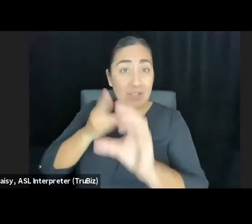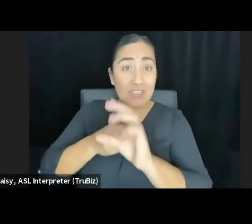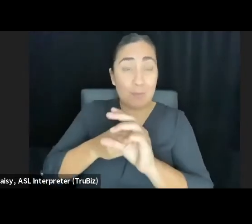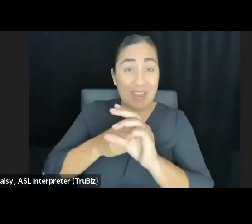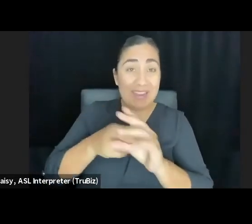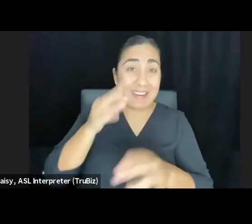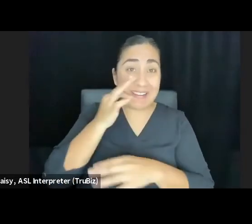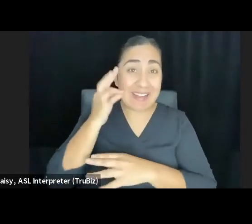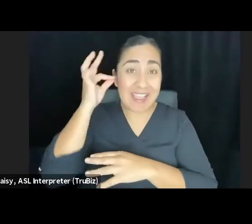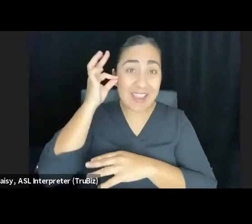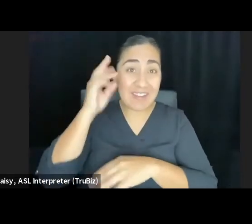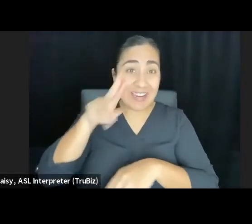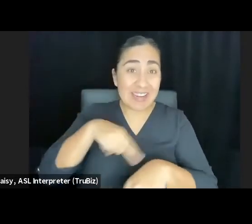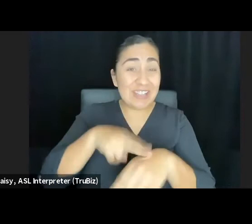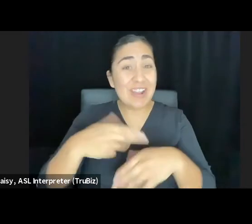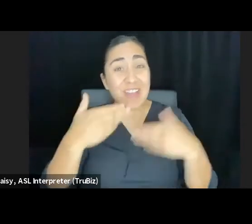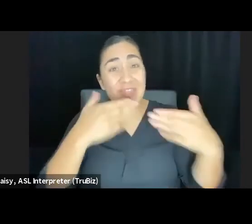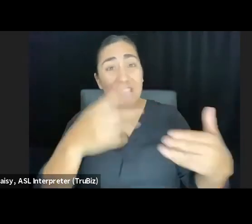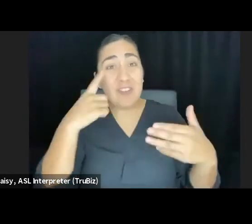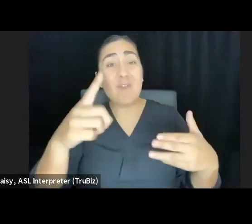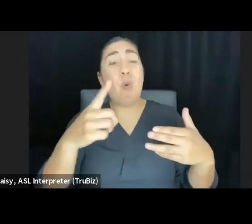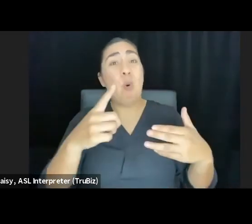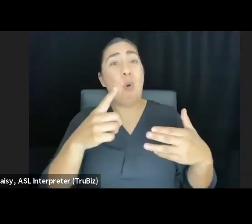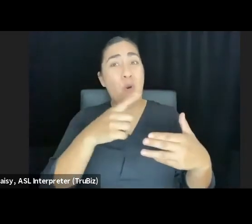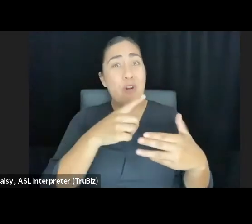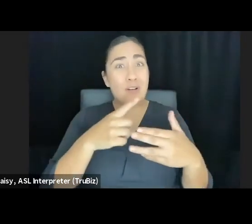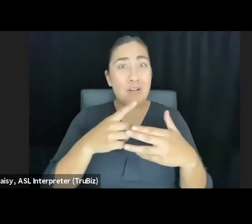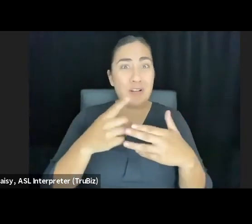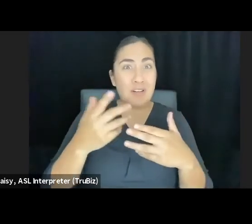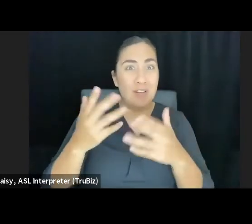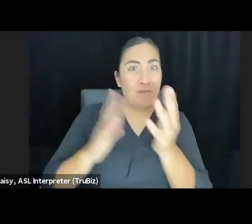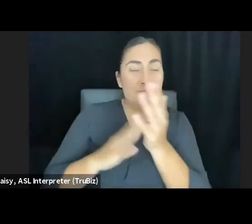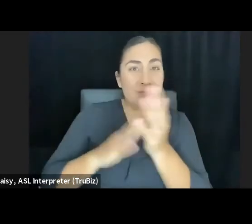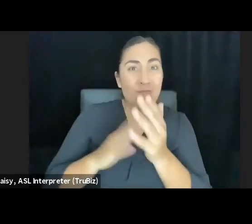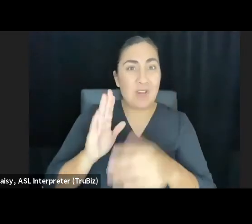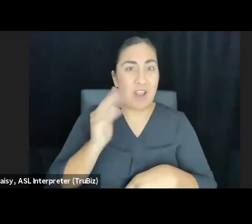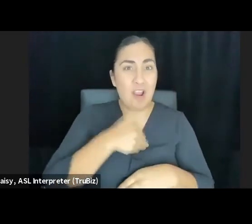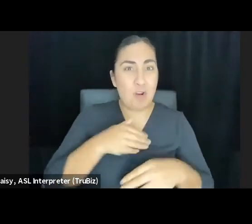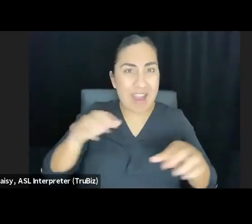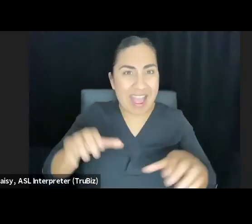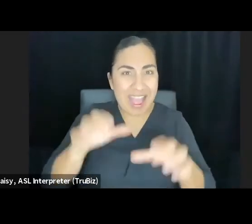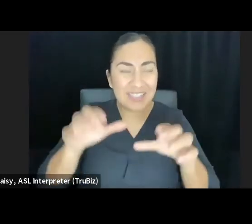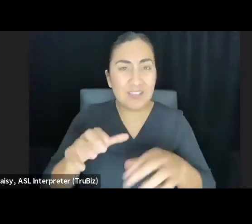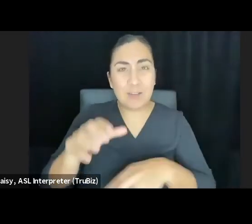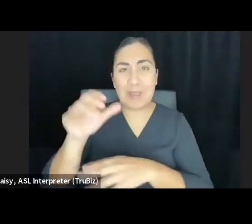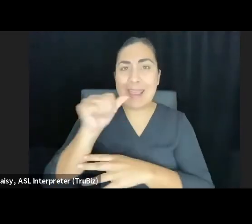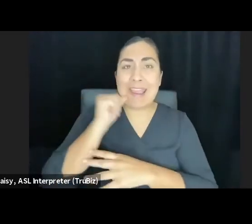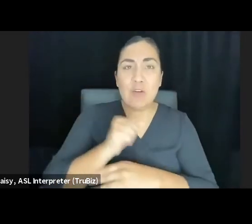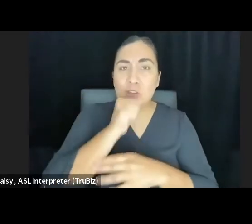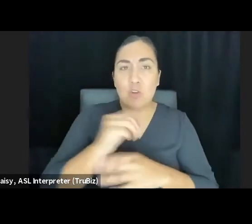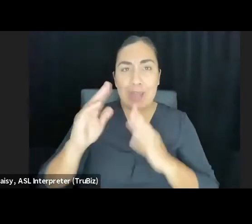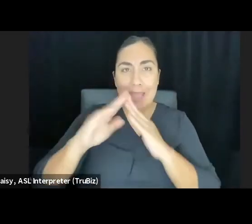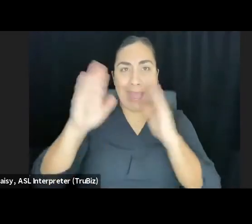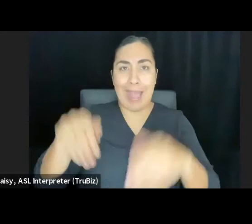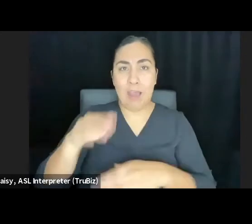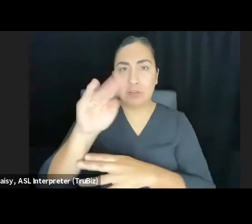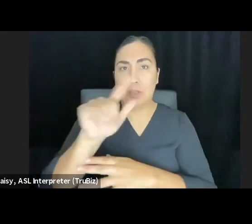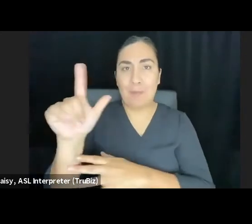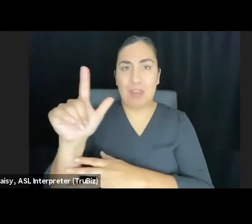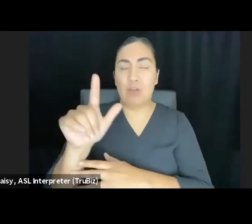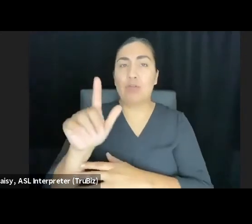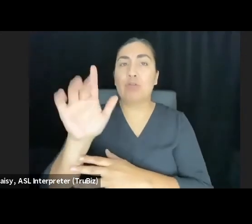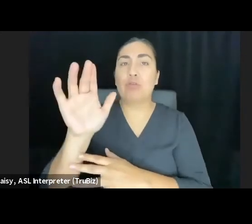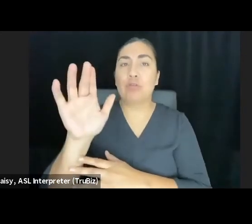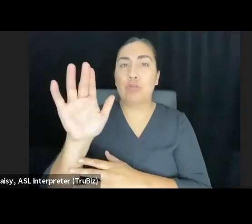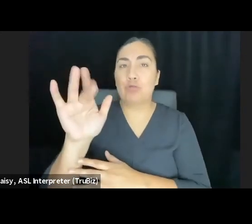Thank you for the shout out for the activism. Yes, Arizona House Bill 2570 is a law here in Arizona